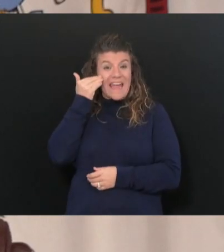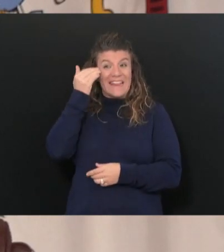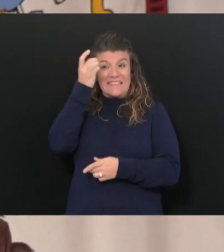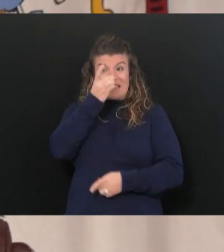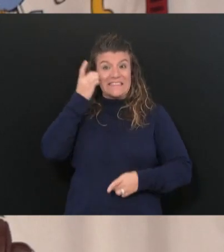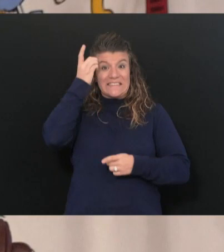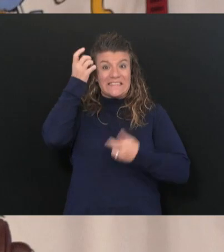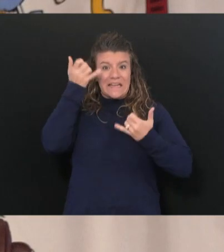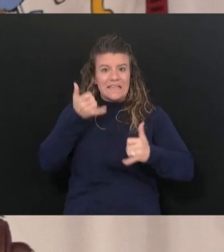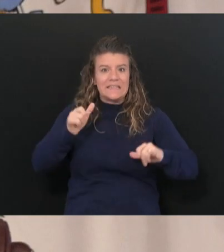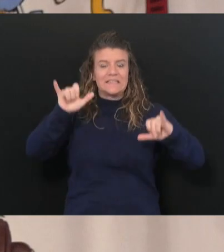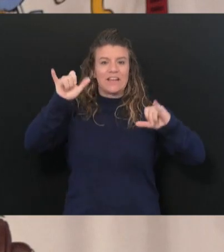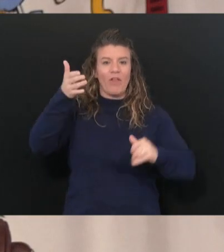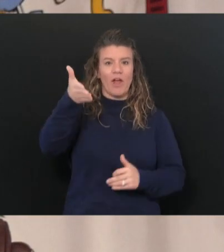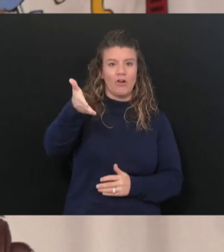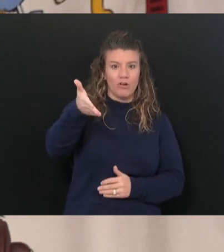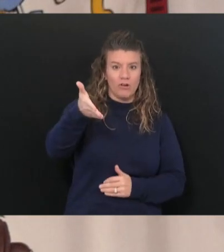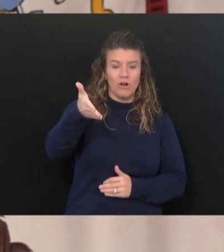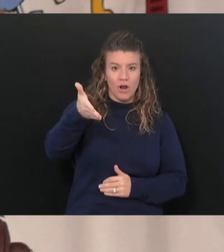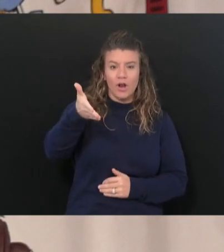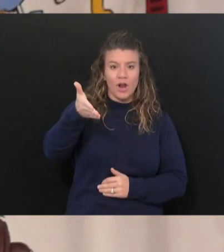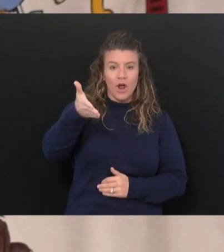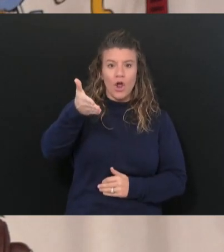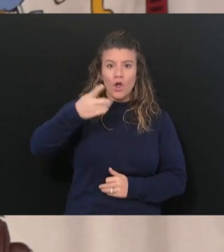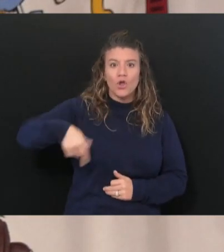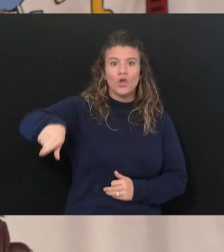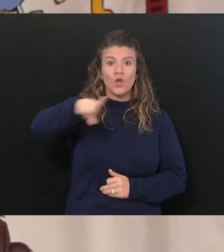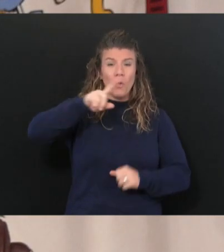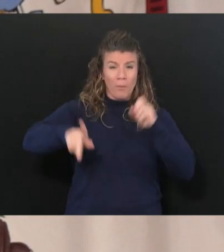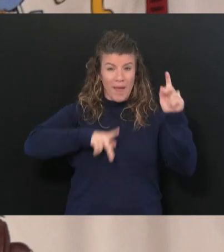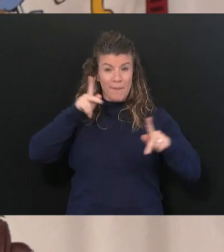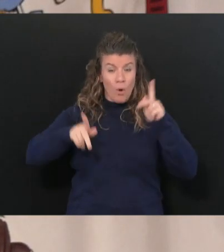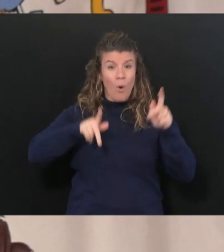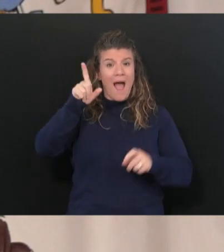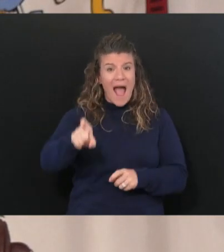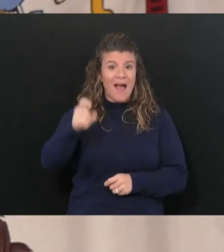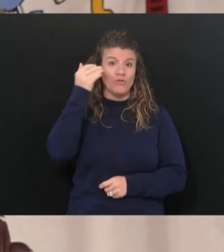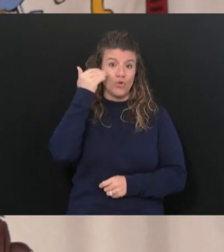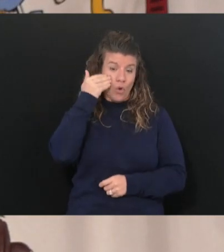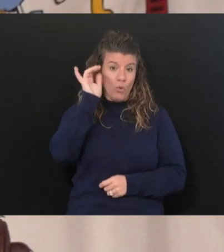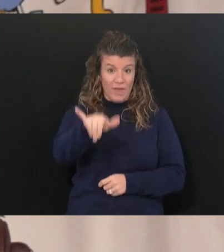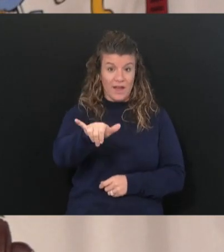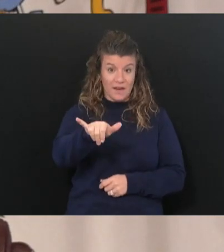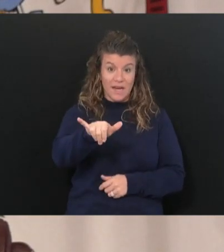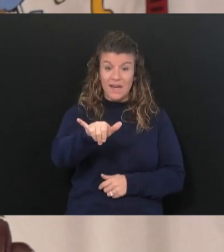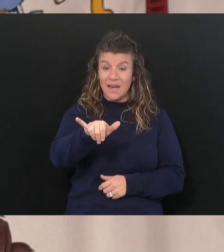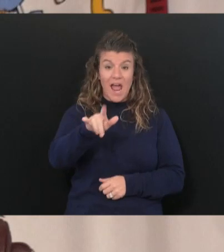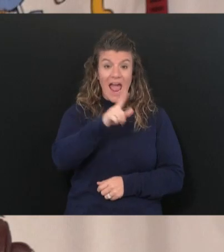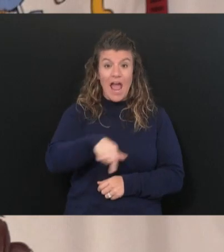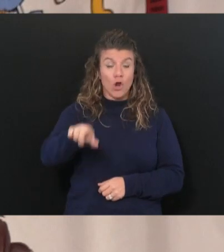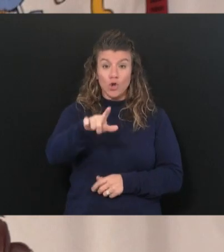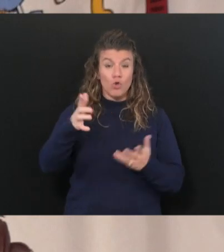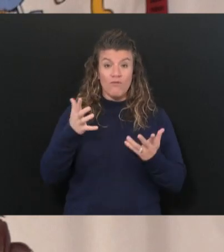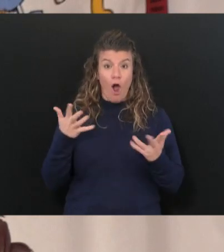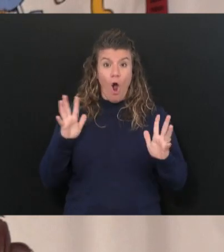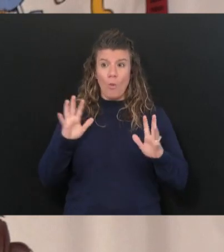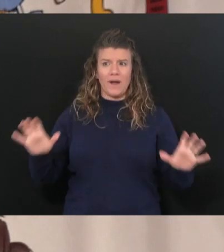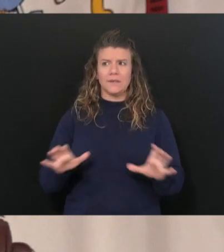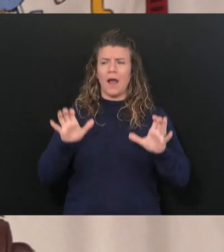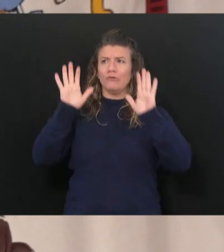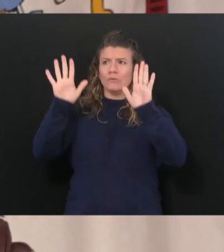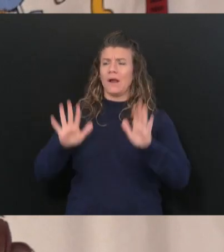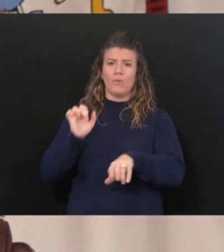there. Knowing that you, West Virginians, have got to know that. And you have done